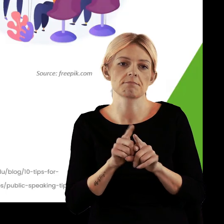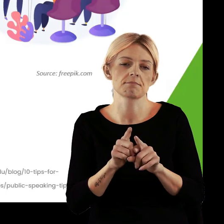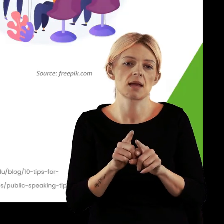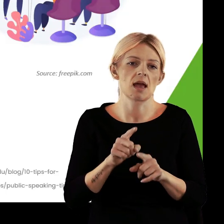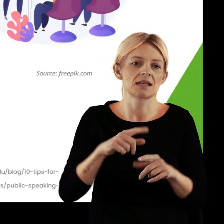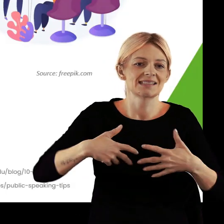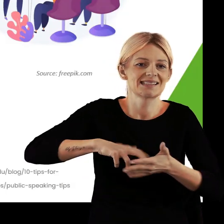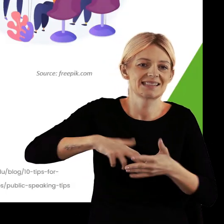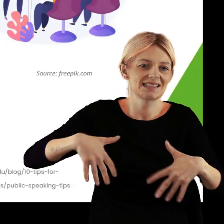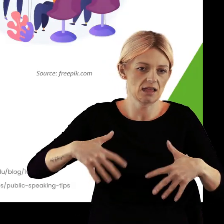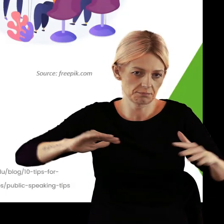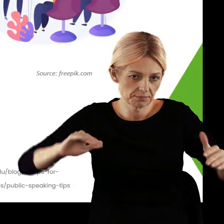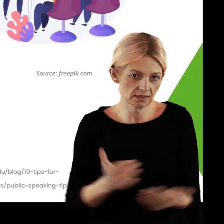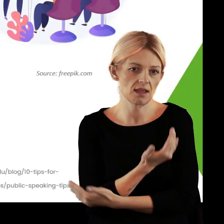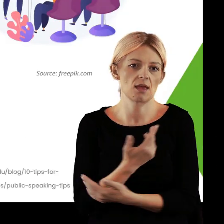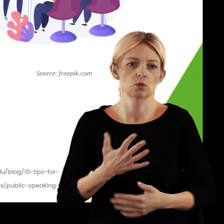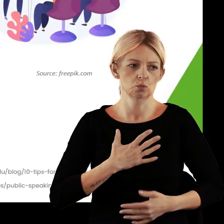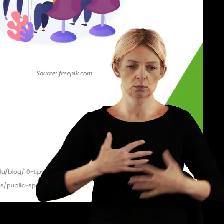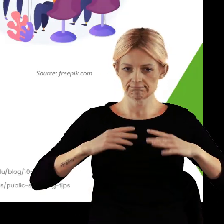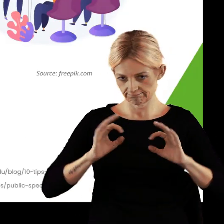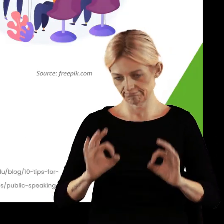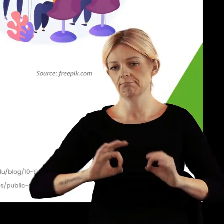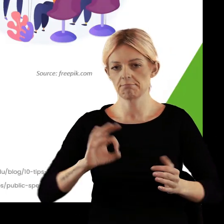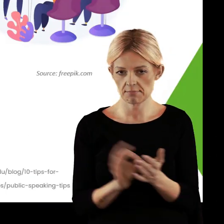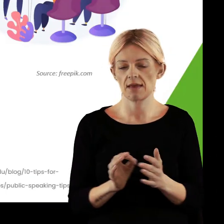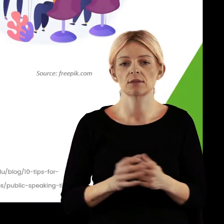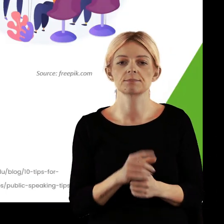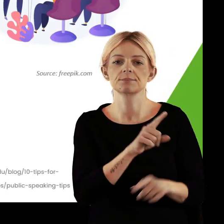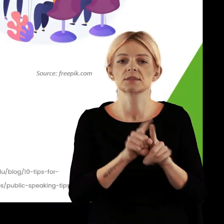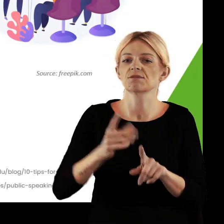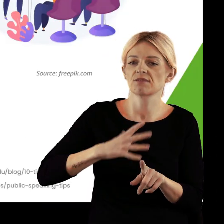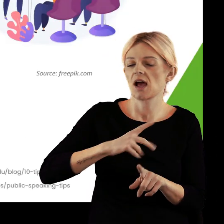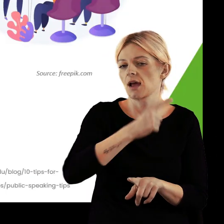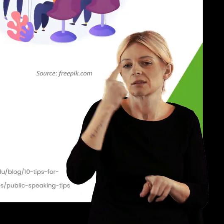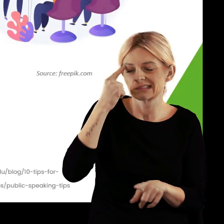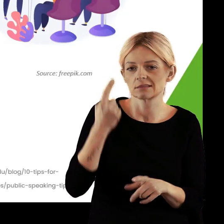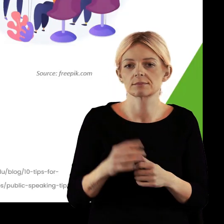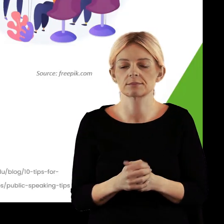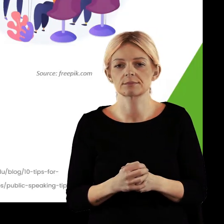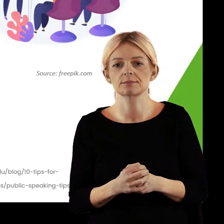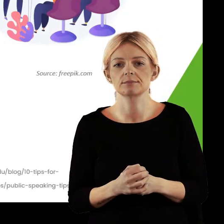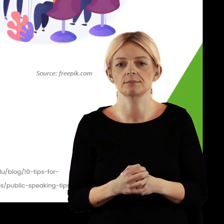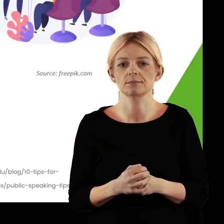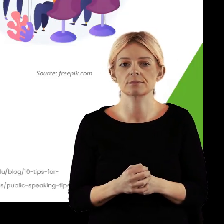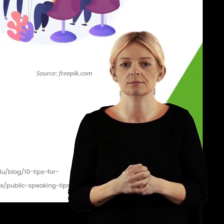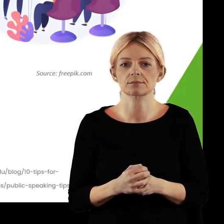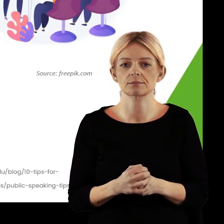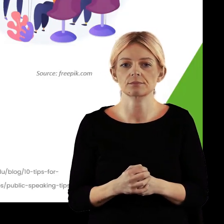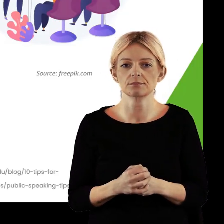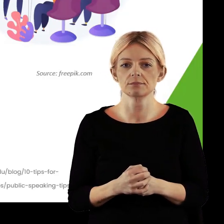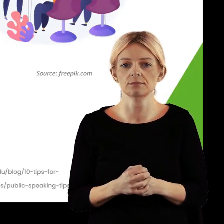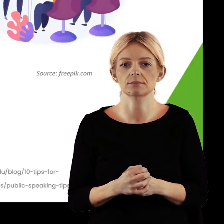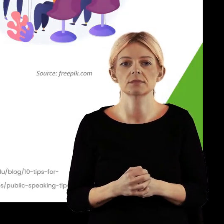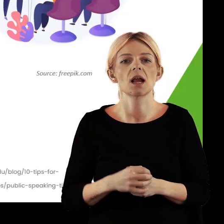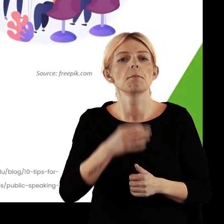written communication and use repetition and summaries. It is also worth adding examples